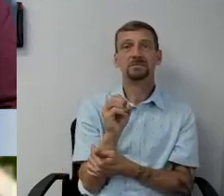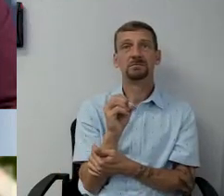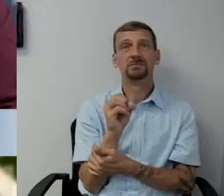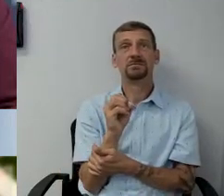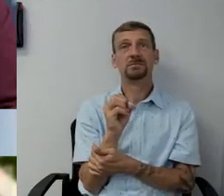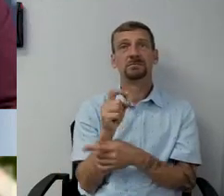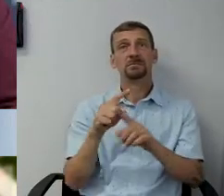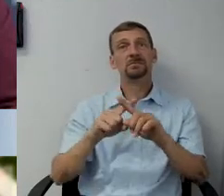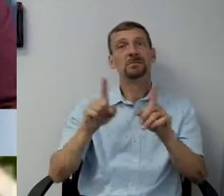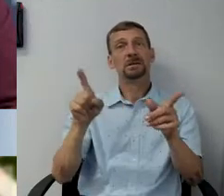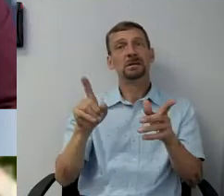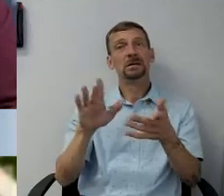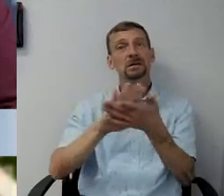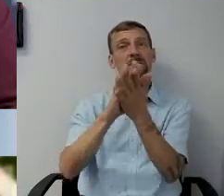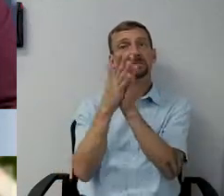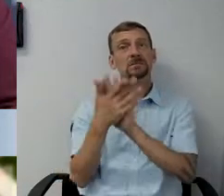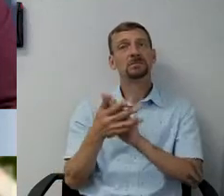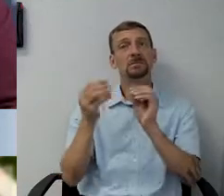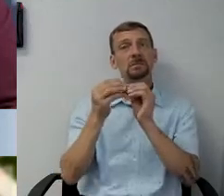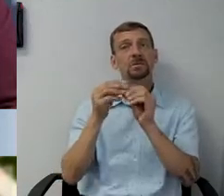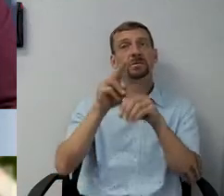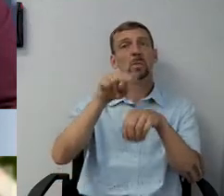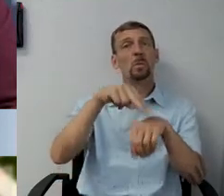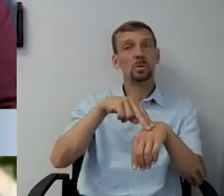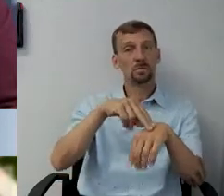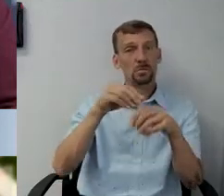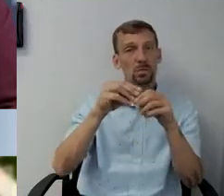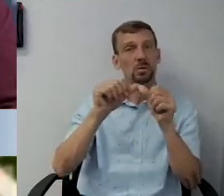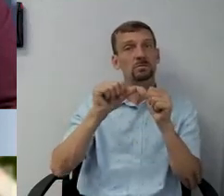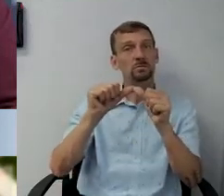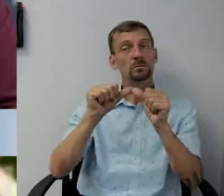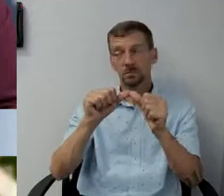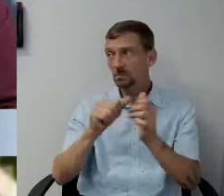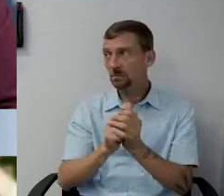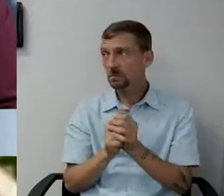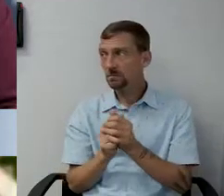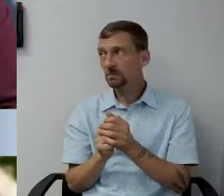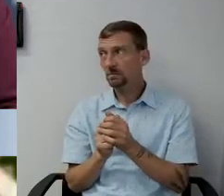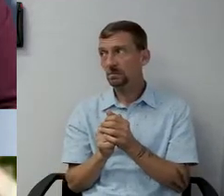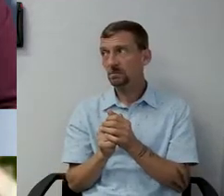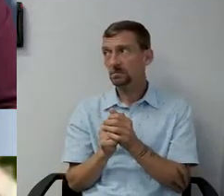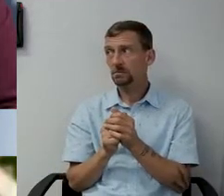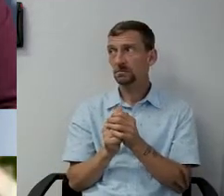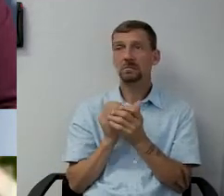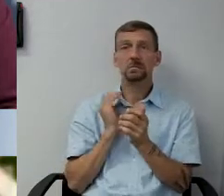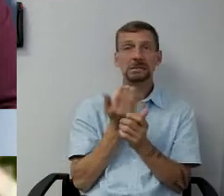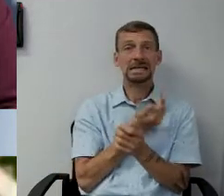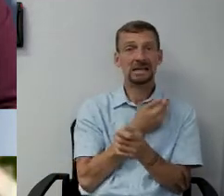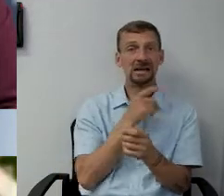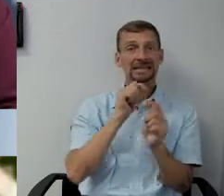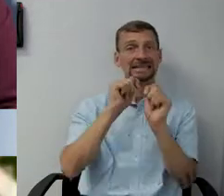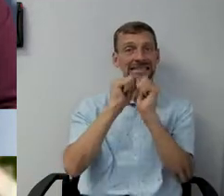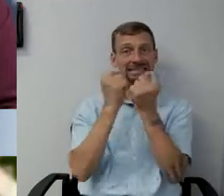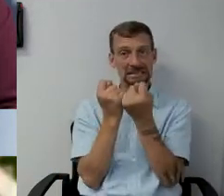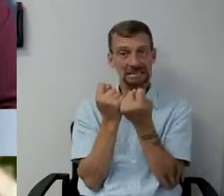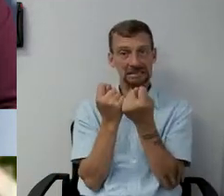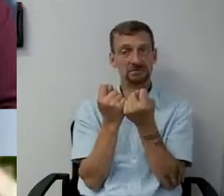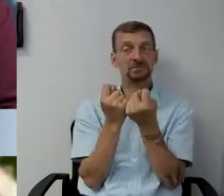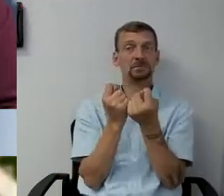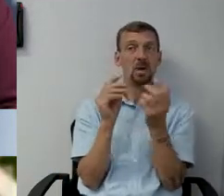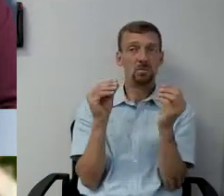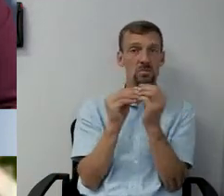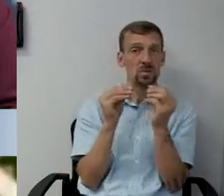But it's becoming, I guess, more normal now. It's more steady. Definitely our teams are now